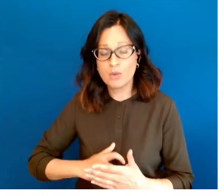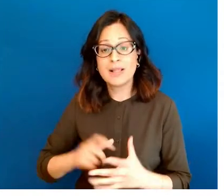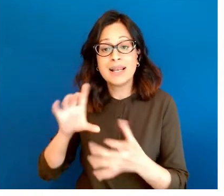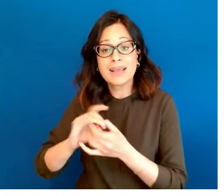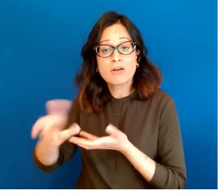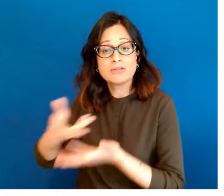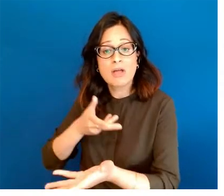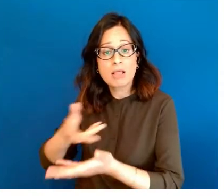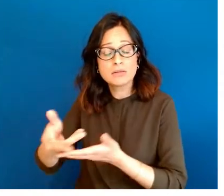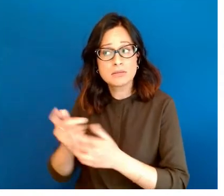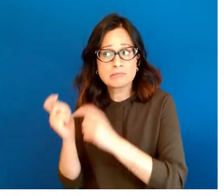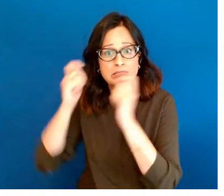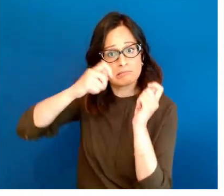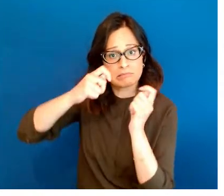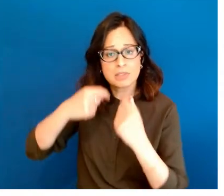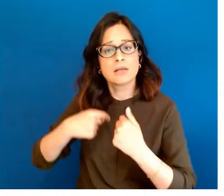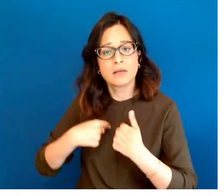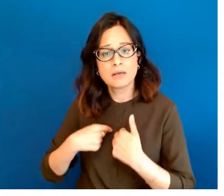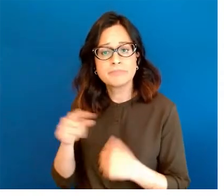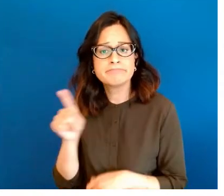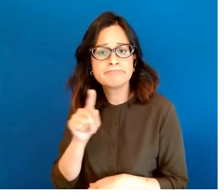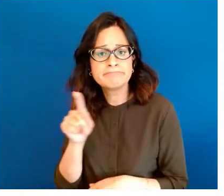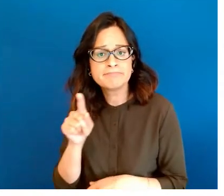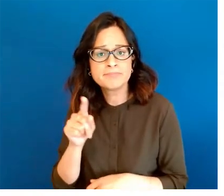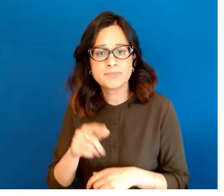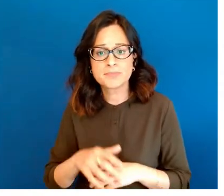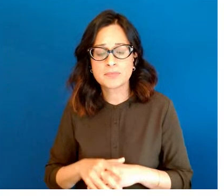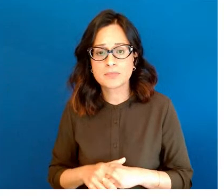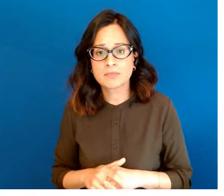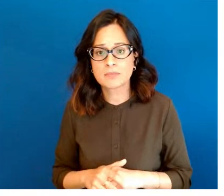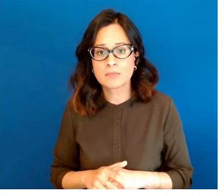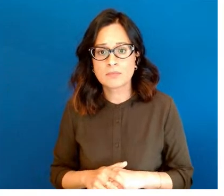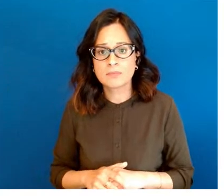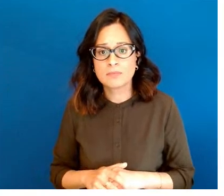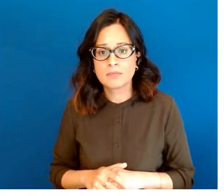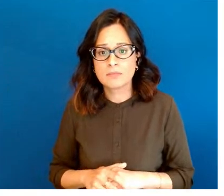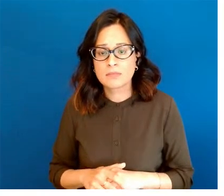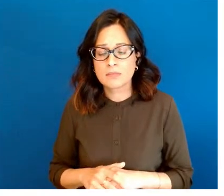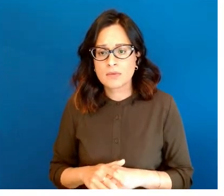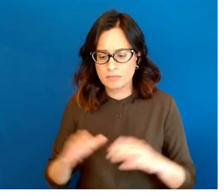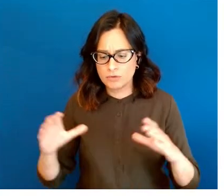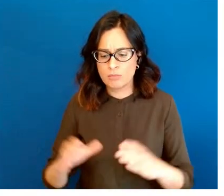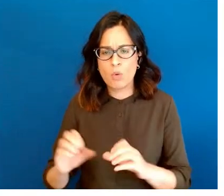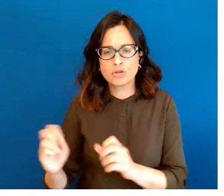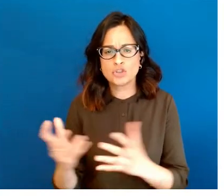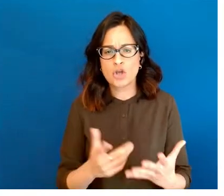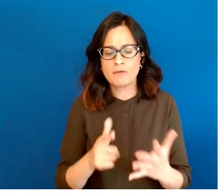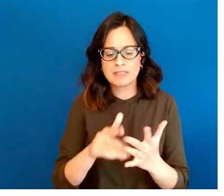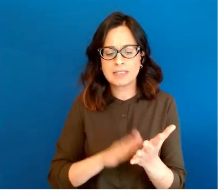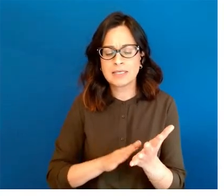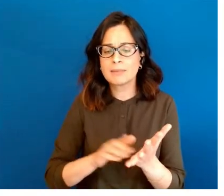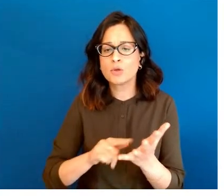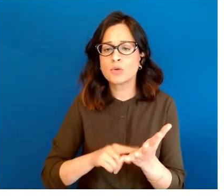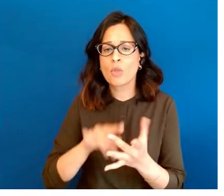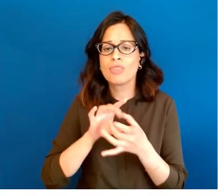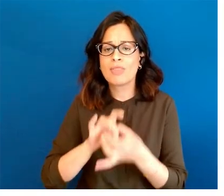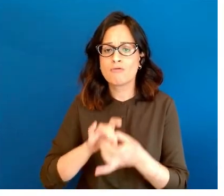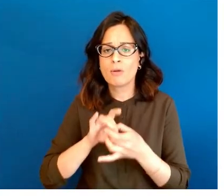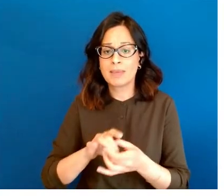I had a small immunotherapy service to build an allergy service alongside.